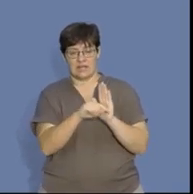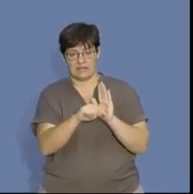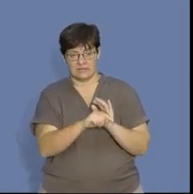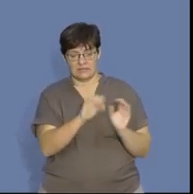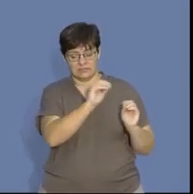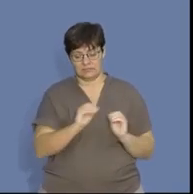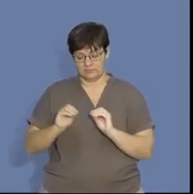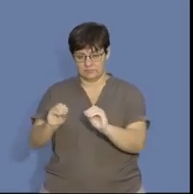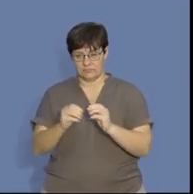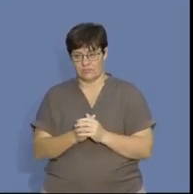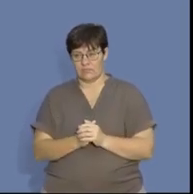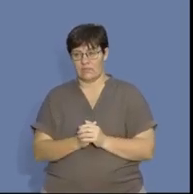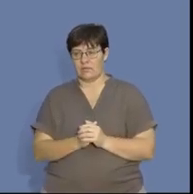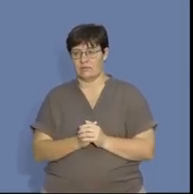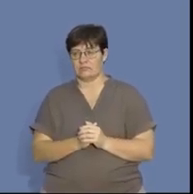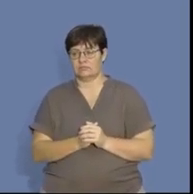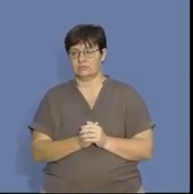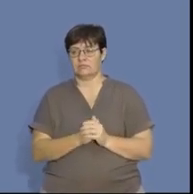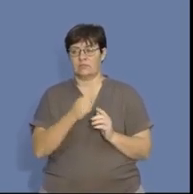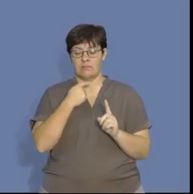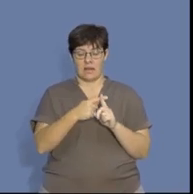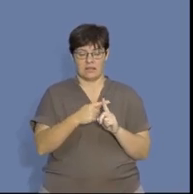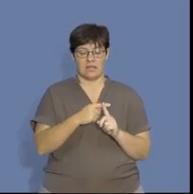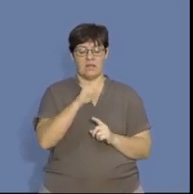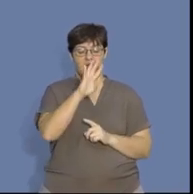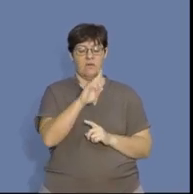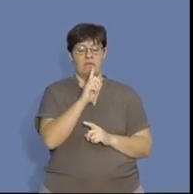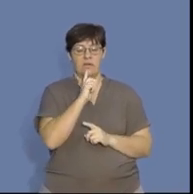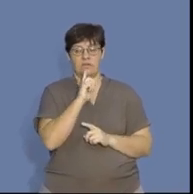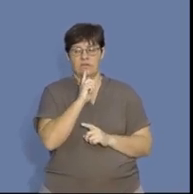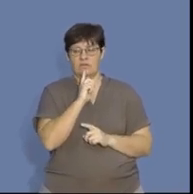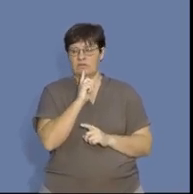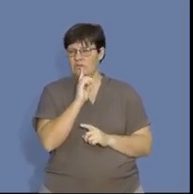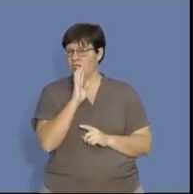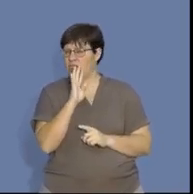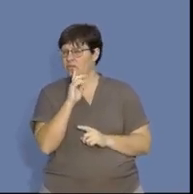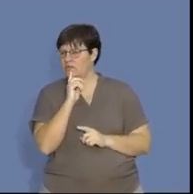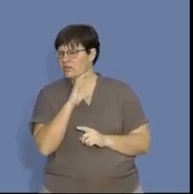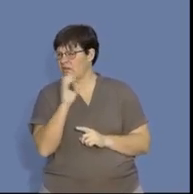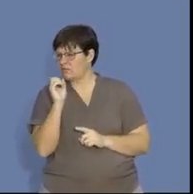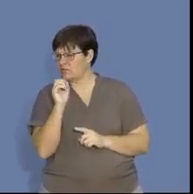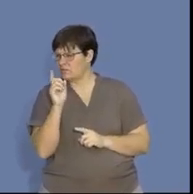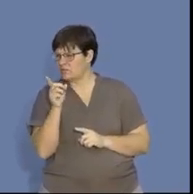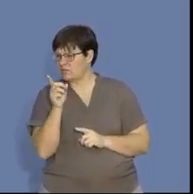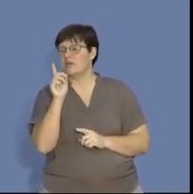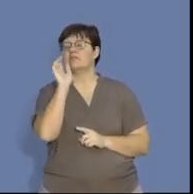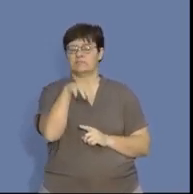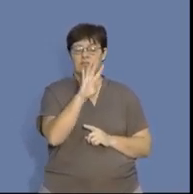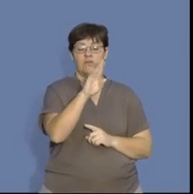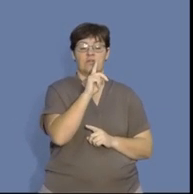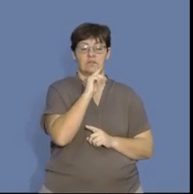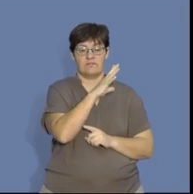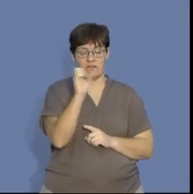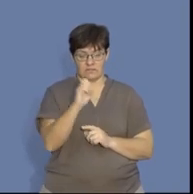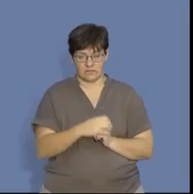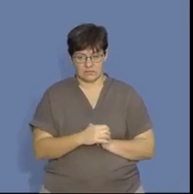2,000. So let's fill that in. So we've got positive 4,000. Or was it 4,500? Let's